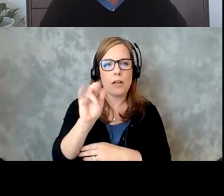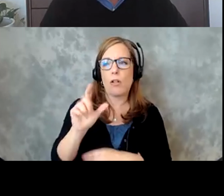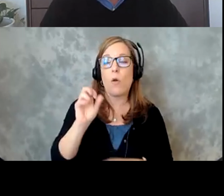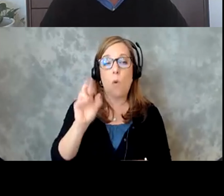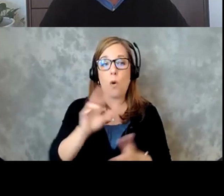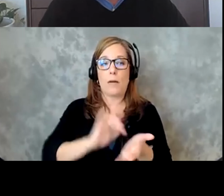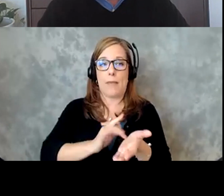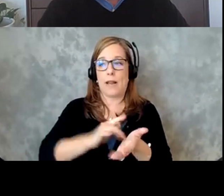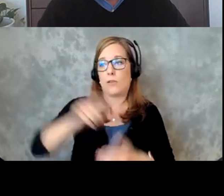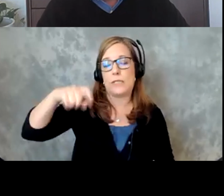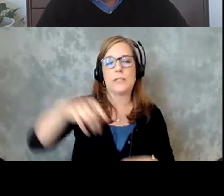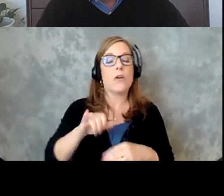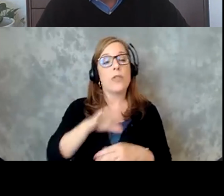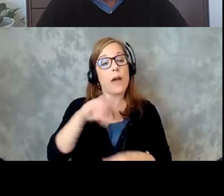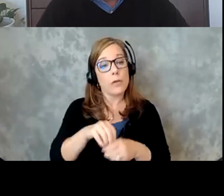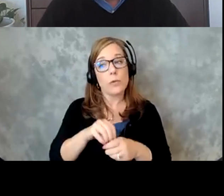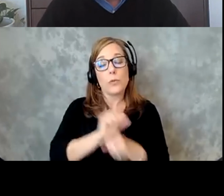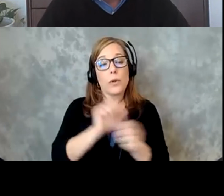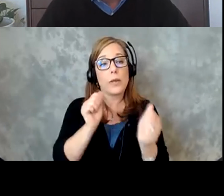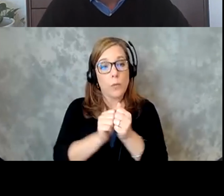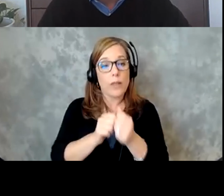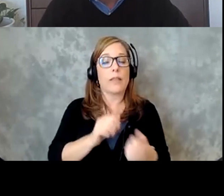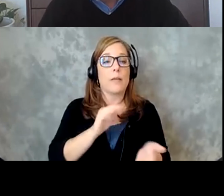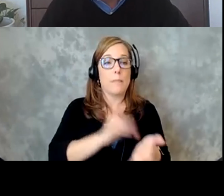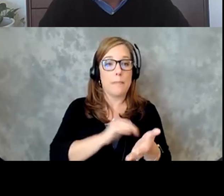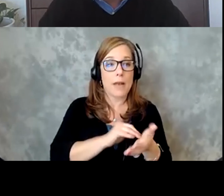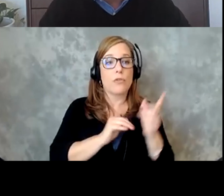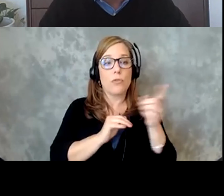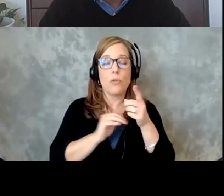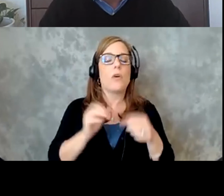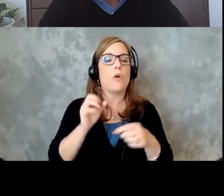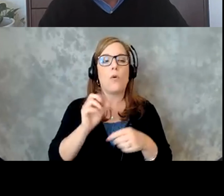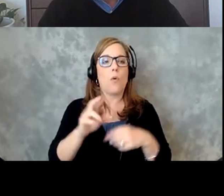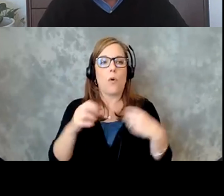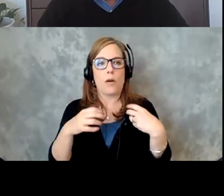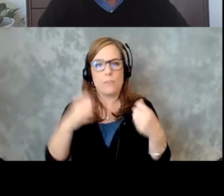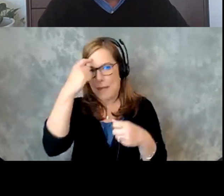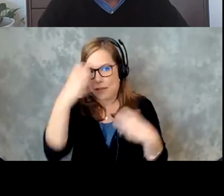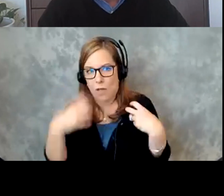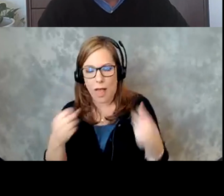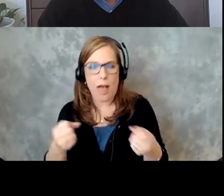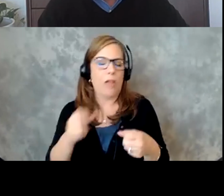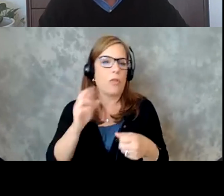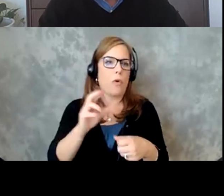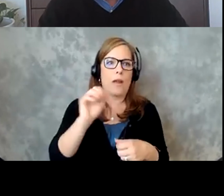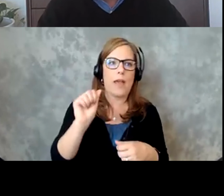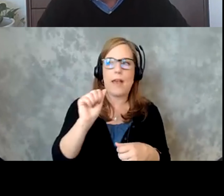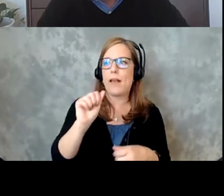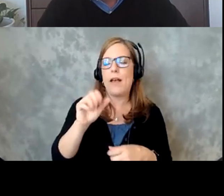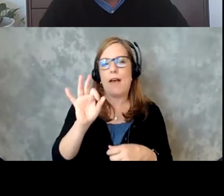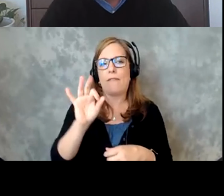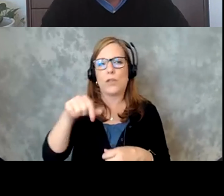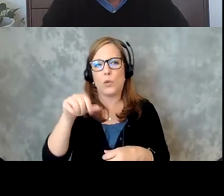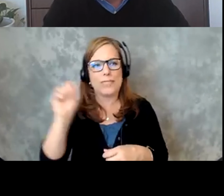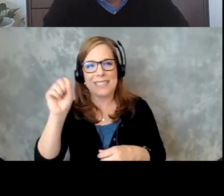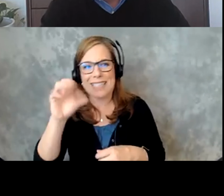working with the medical groups or the mental health specialists or the FQHCs, the hospitals, to transition them out